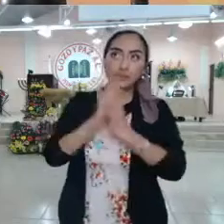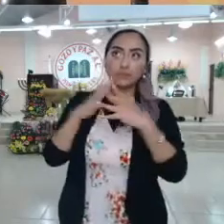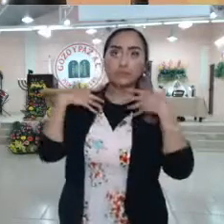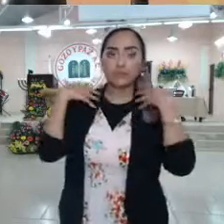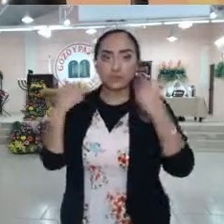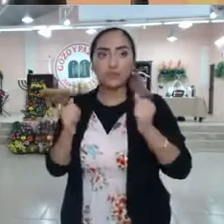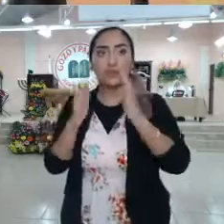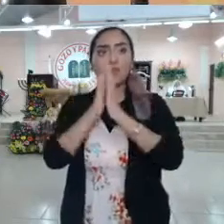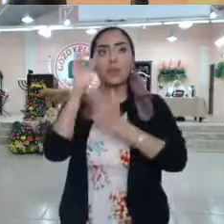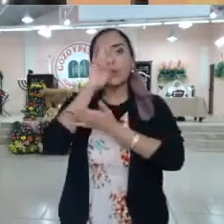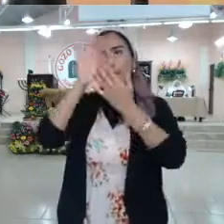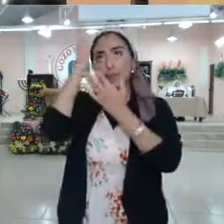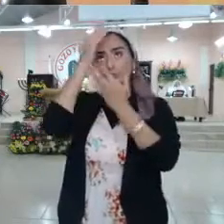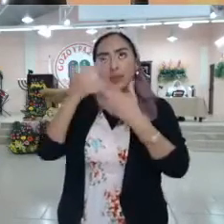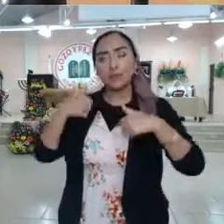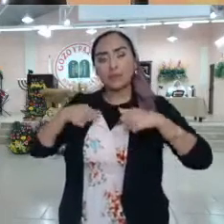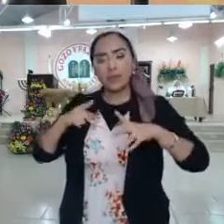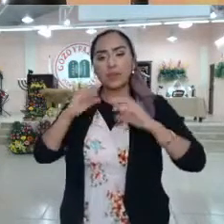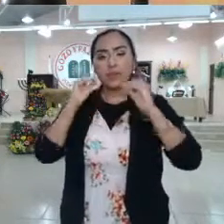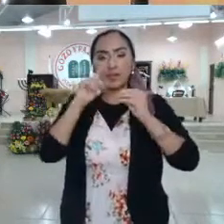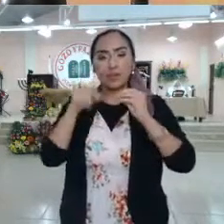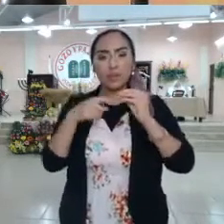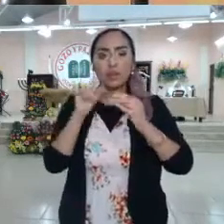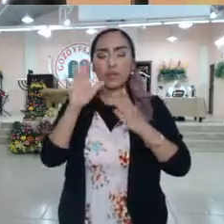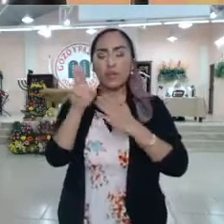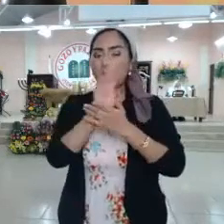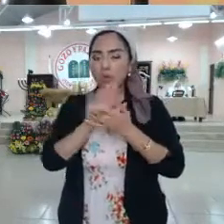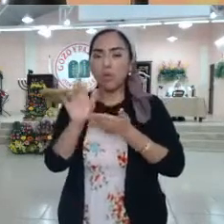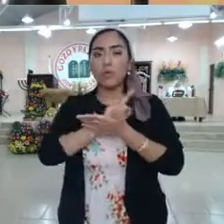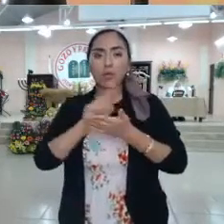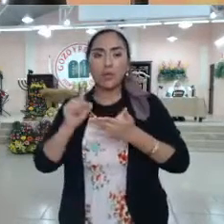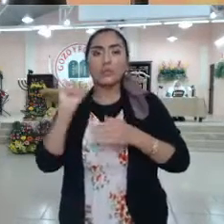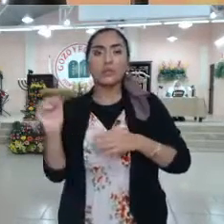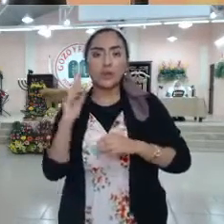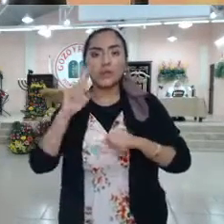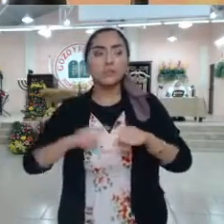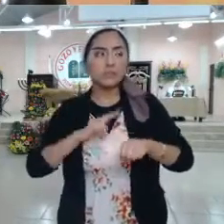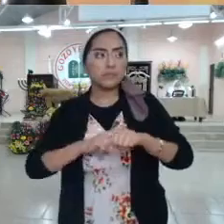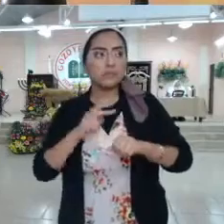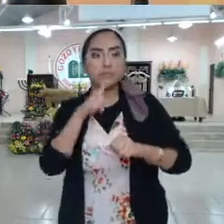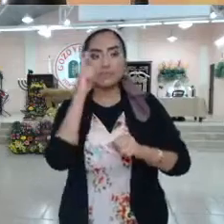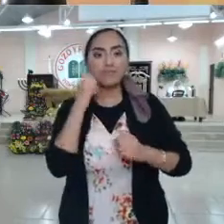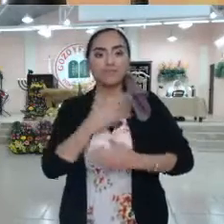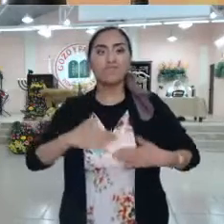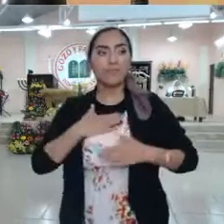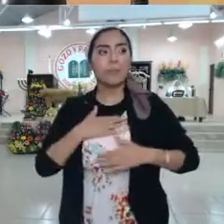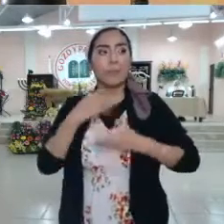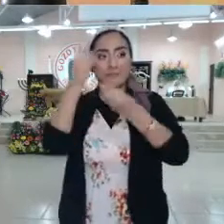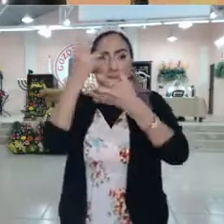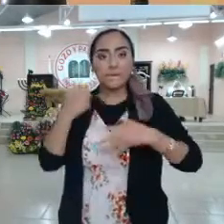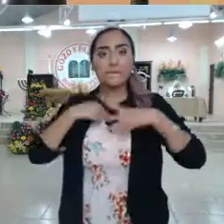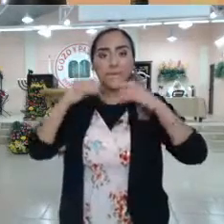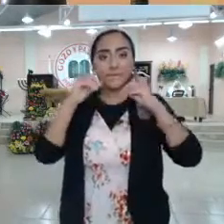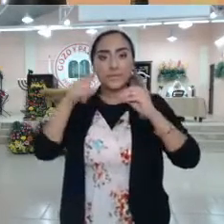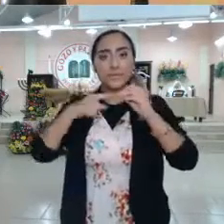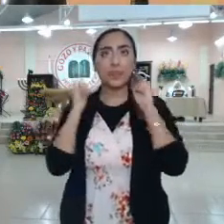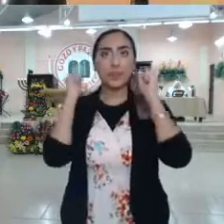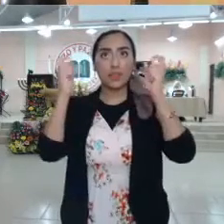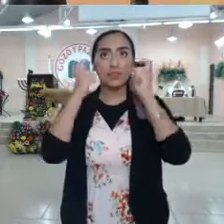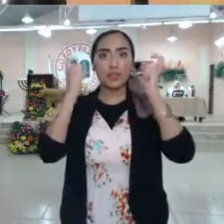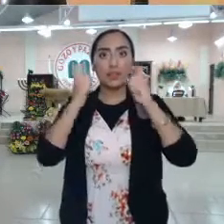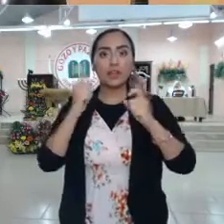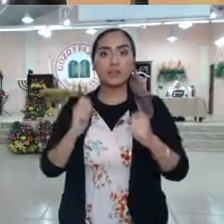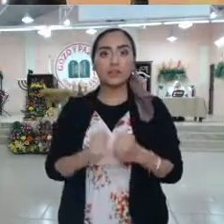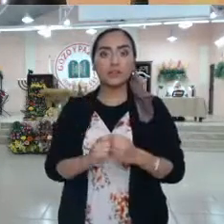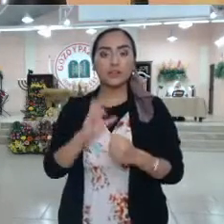also oración. asked Abba, for strength. permíteme Abba, ministrar tu please allow me bendito to minister Shabbat your semanal, que es during una your holy delicia. weekly Shabbat, that it is a Permíteme delight. ministrar la Allow me to fiesta de minister the Shavuot.